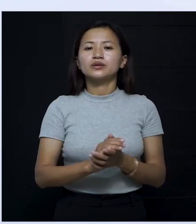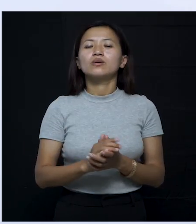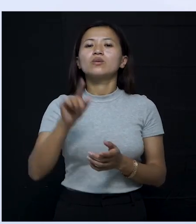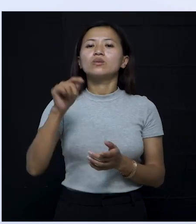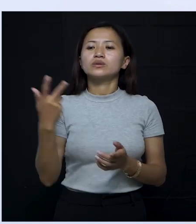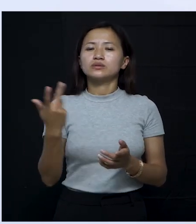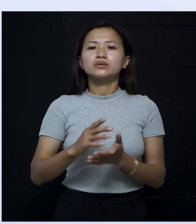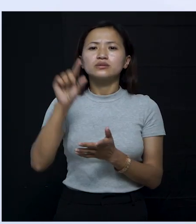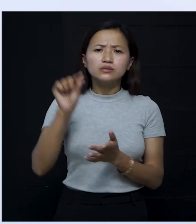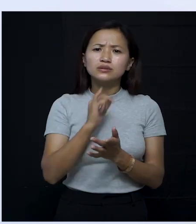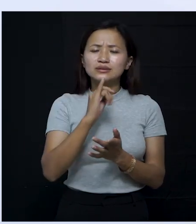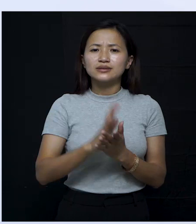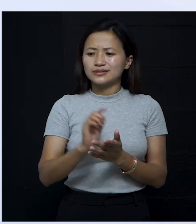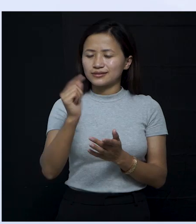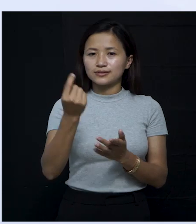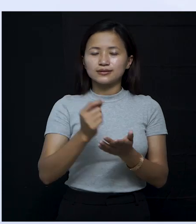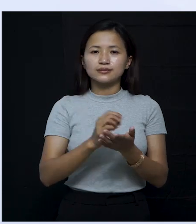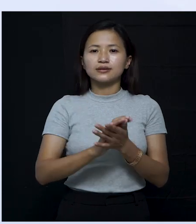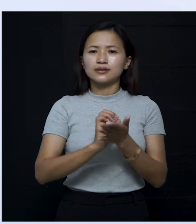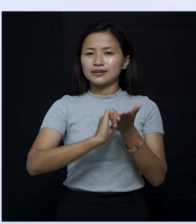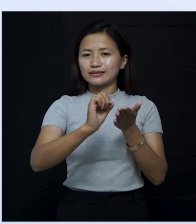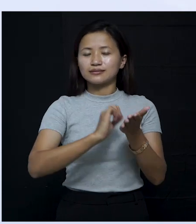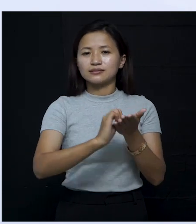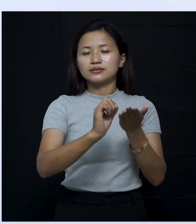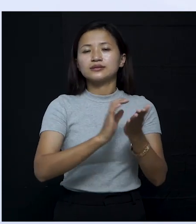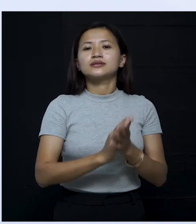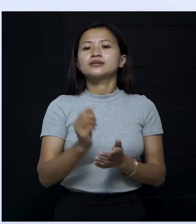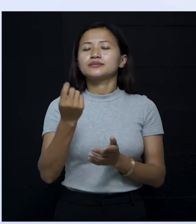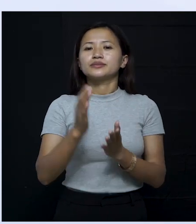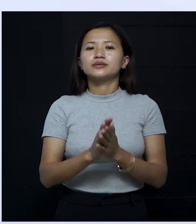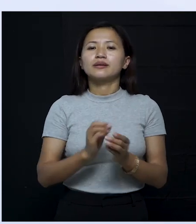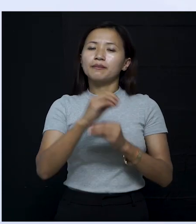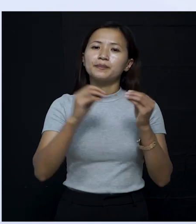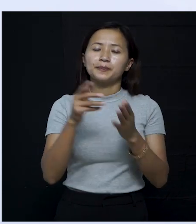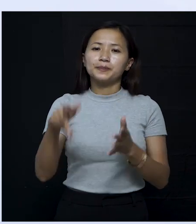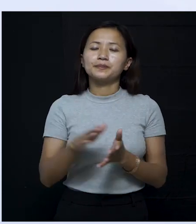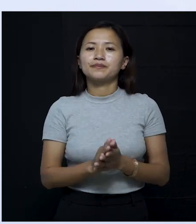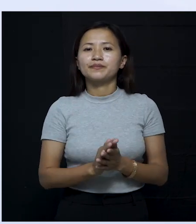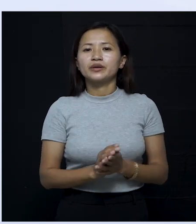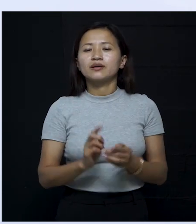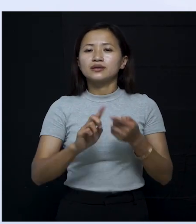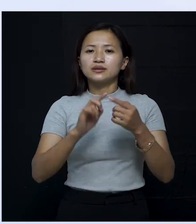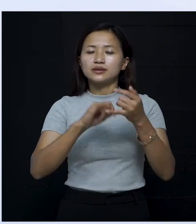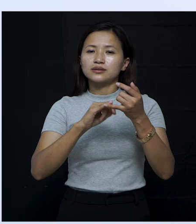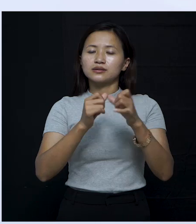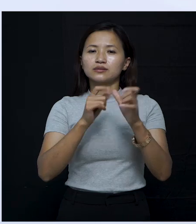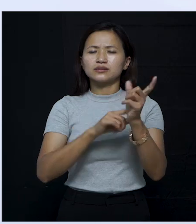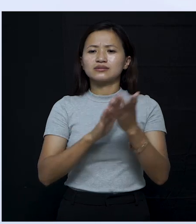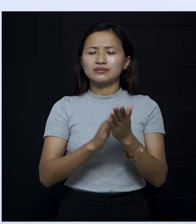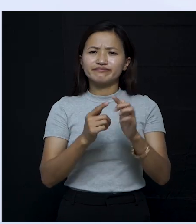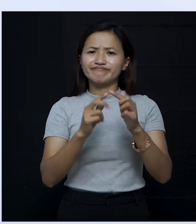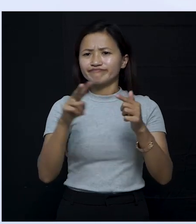do is, okay, just write a little bit about it. It depends on the marks, okay? If it is in the essay type, then you